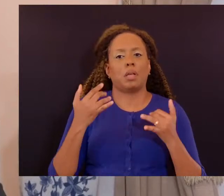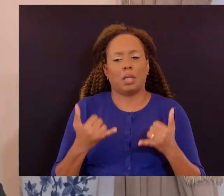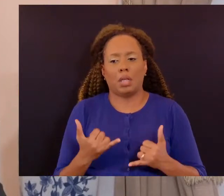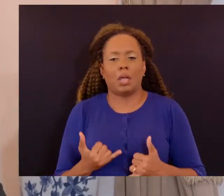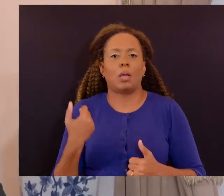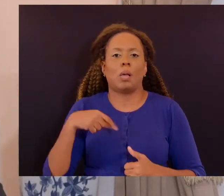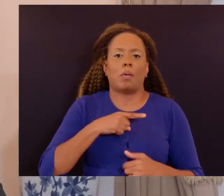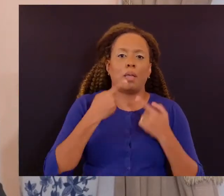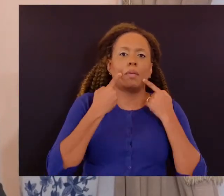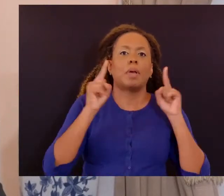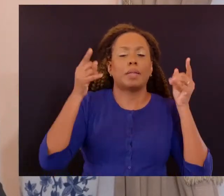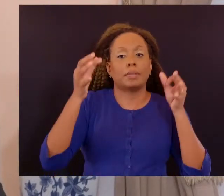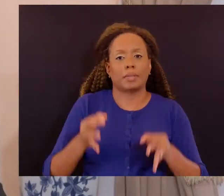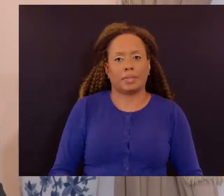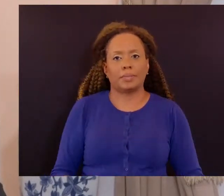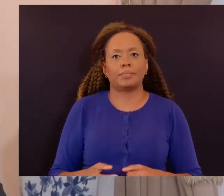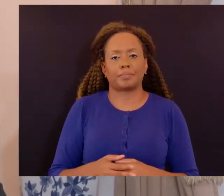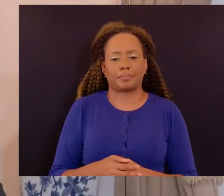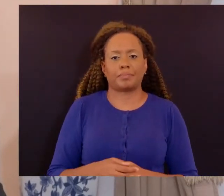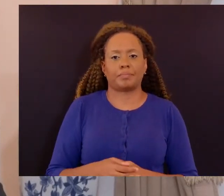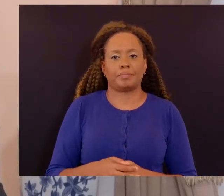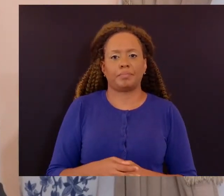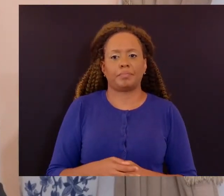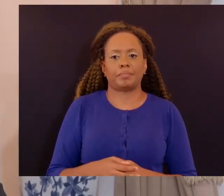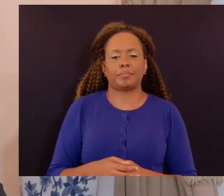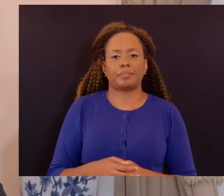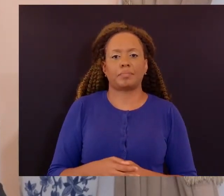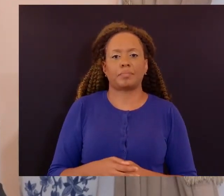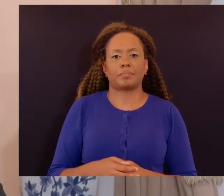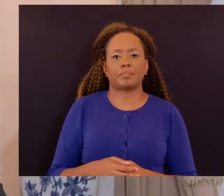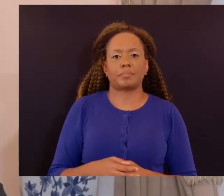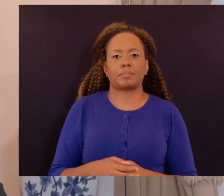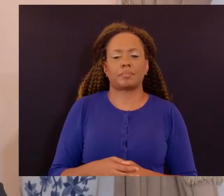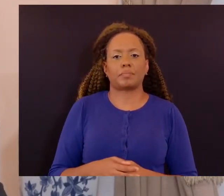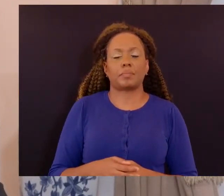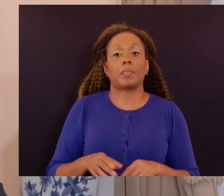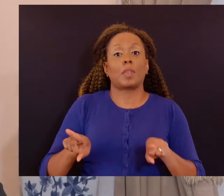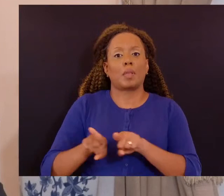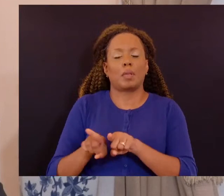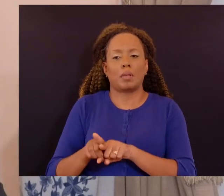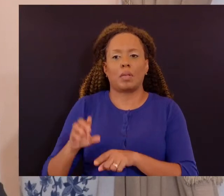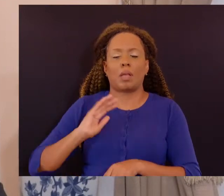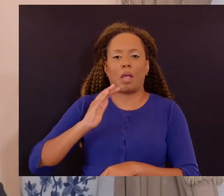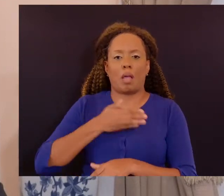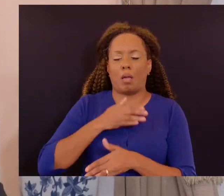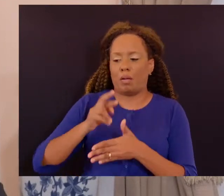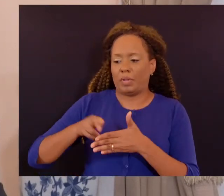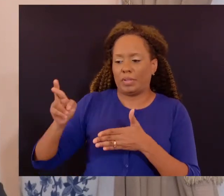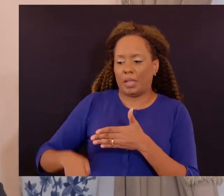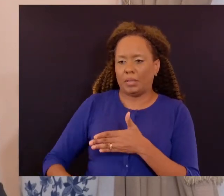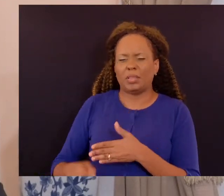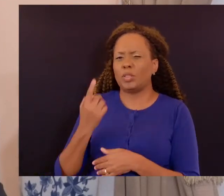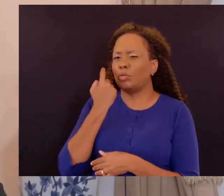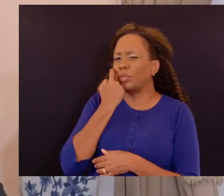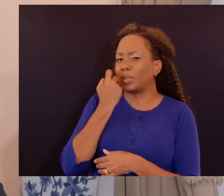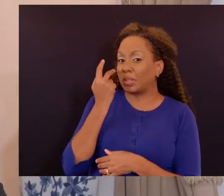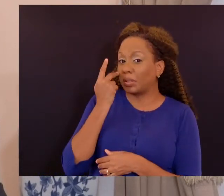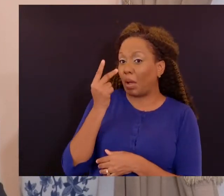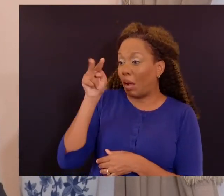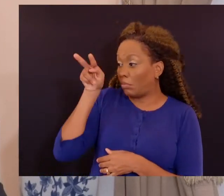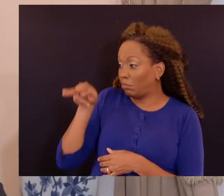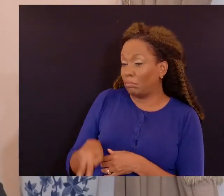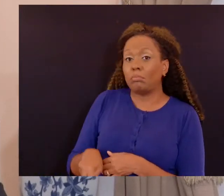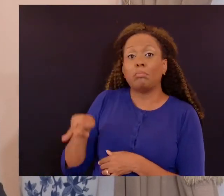time. There are other things that these results have also shown. And I want people to also realize that, you